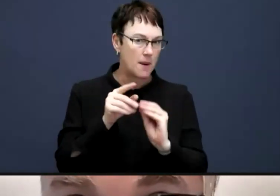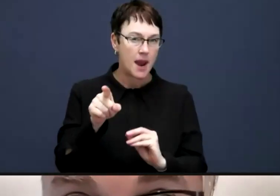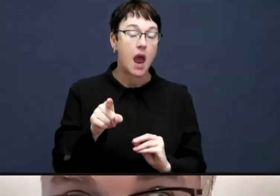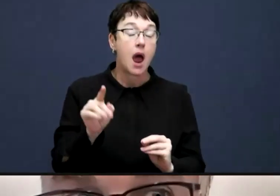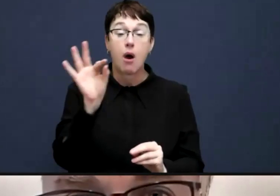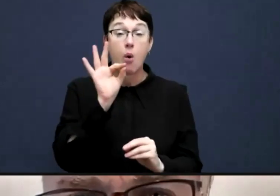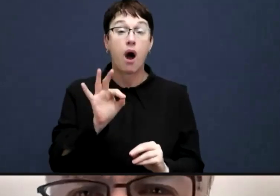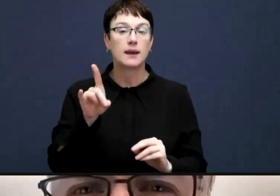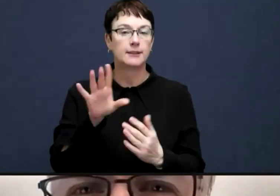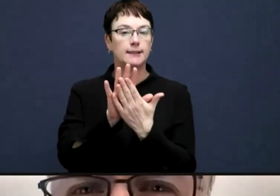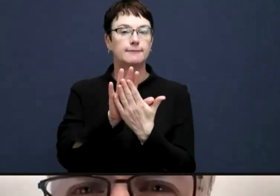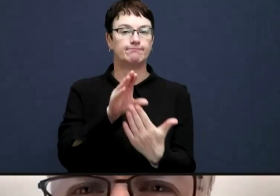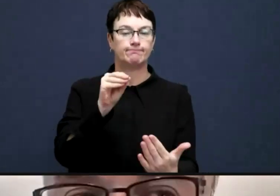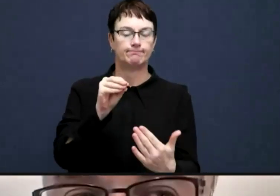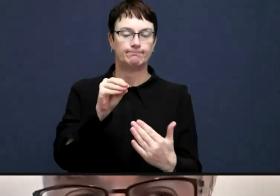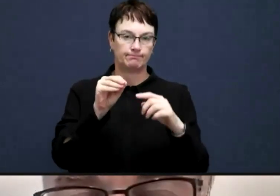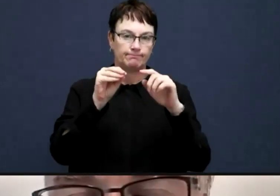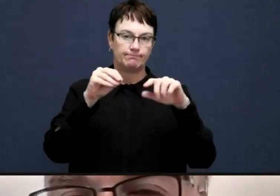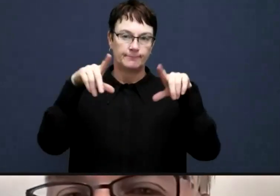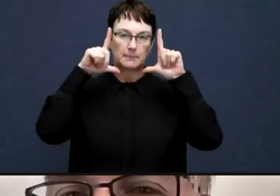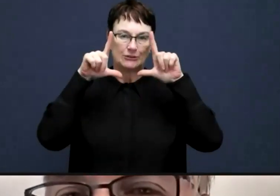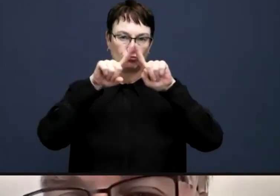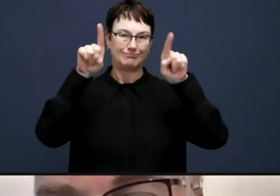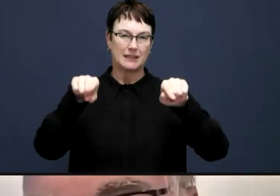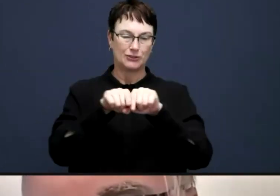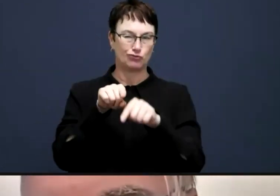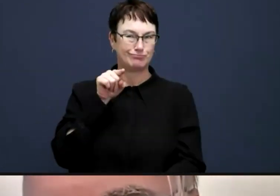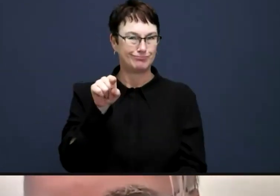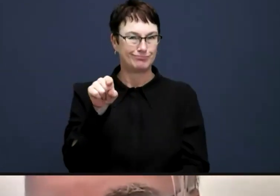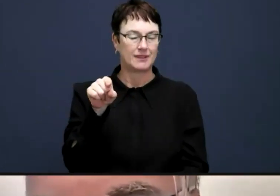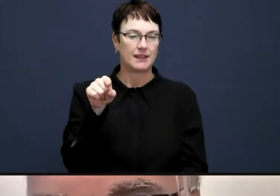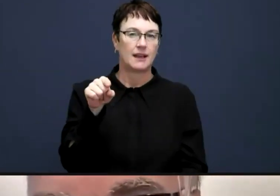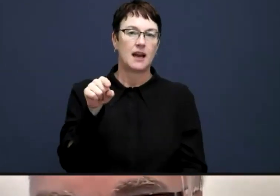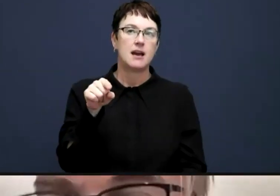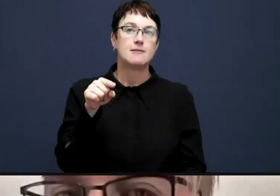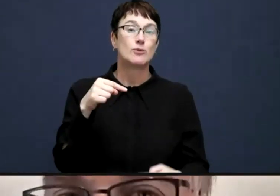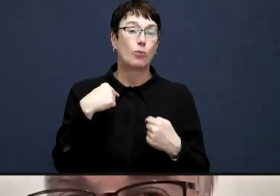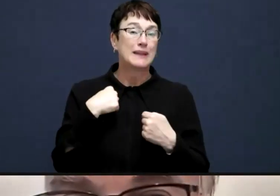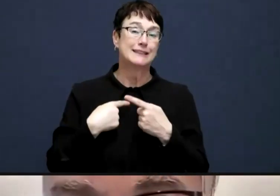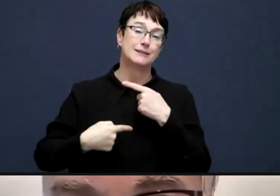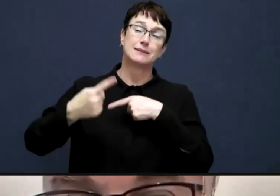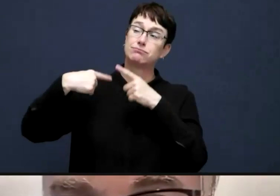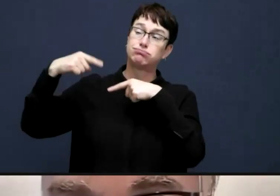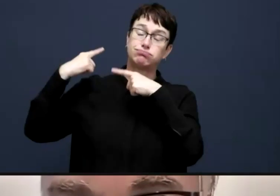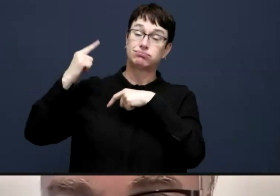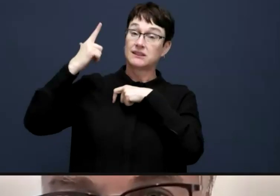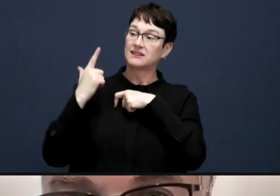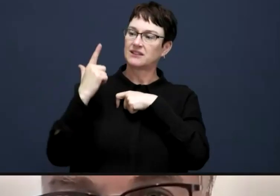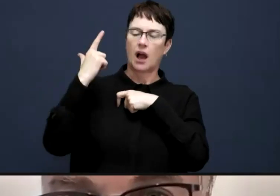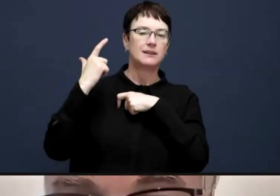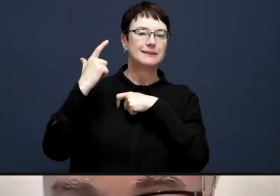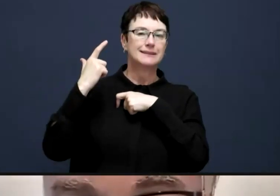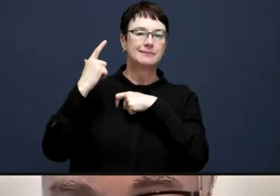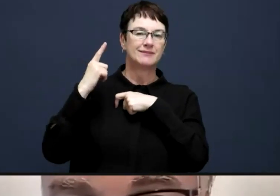have much history of doing it wrong and doing it poorly, and no one has been pushing hard enough for us to